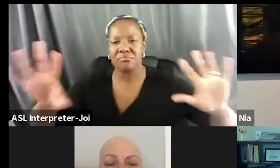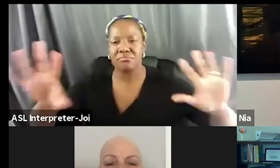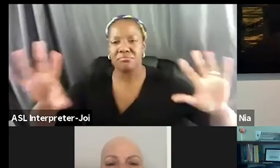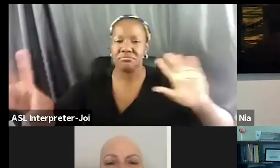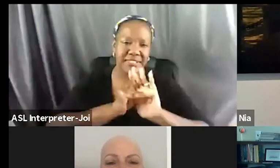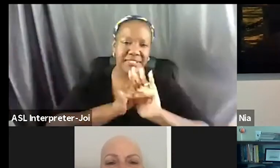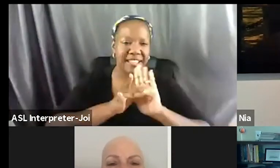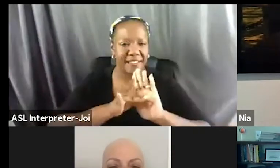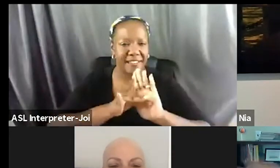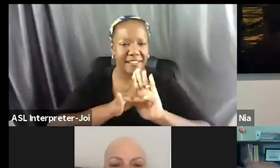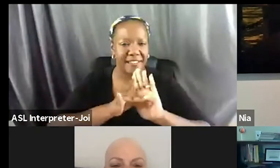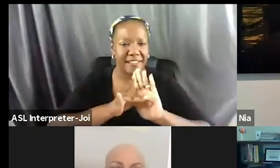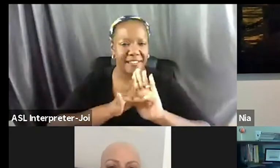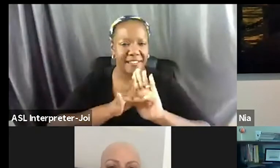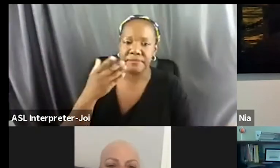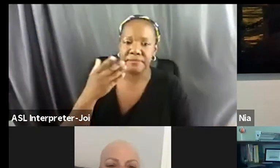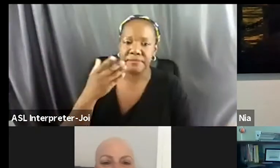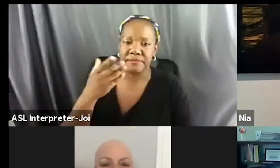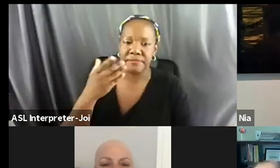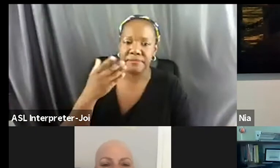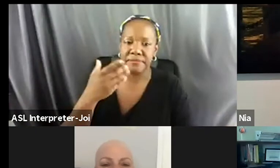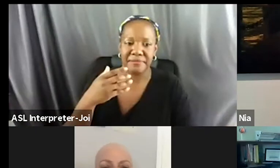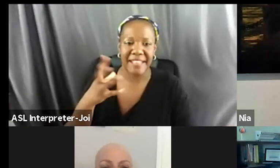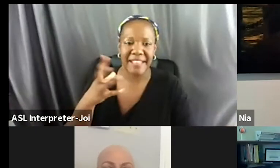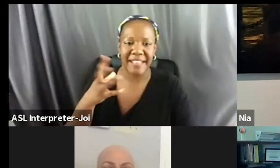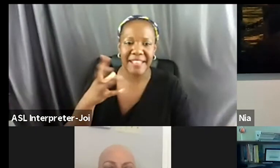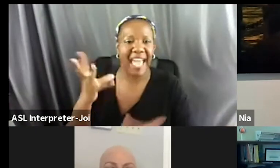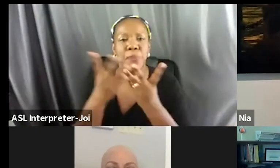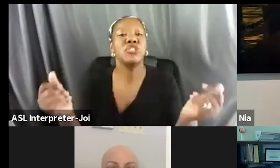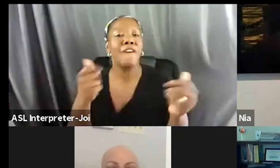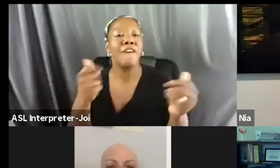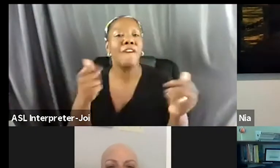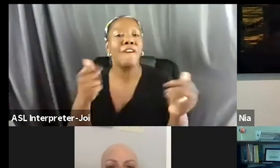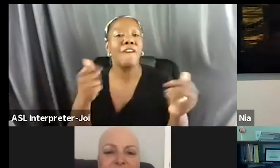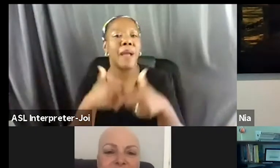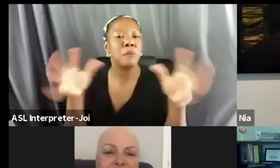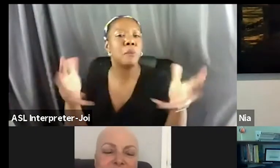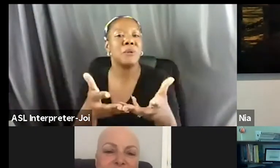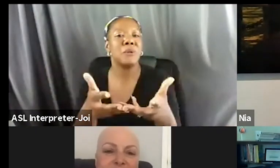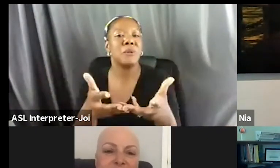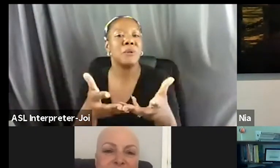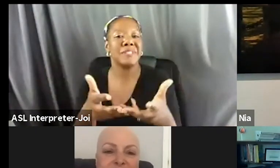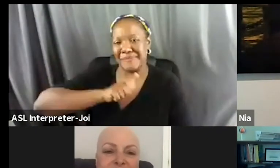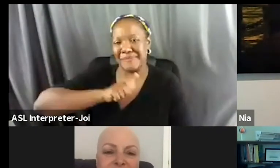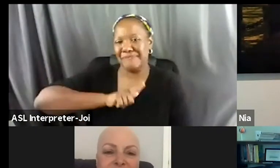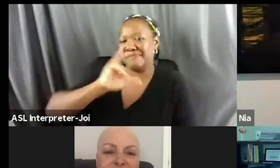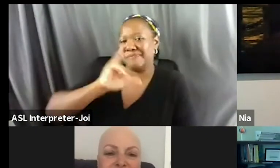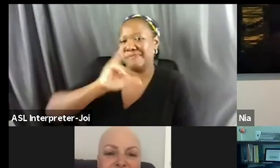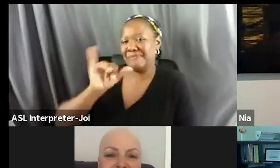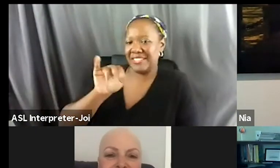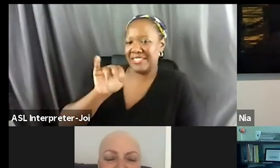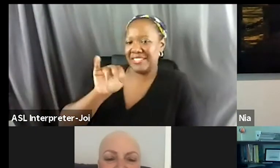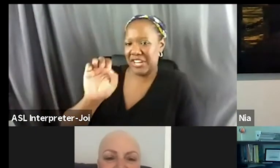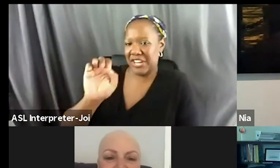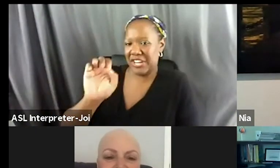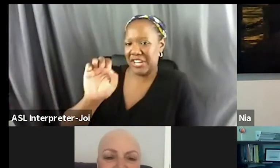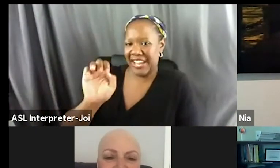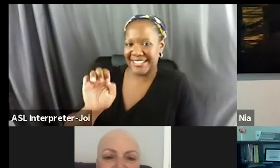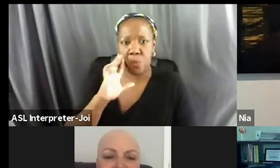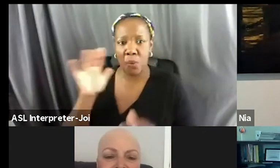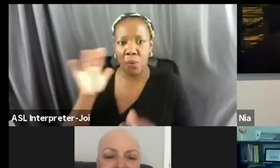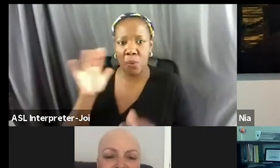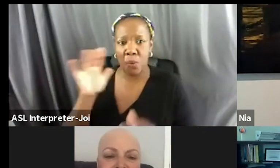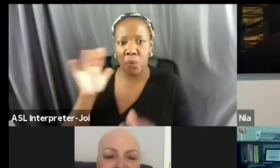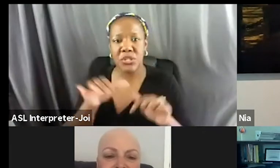Well, Yes, this I'm is asking you to Janice. solve the problems of the world. Come on, let's do it. Well, this is Janice. Doing things like Alicia is doing. There needs